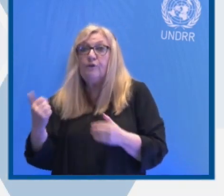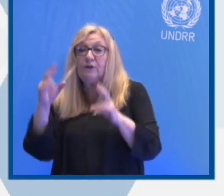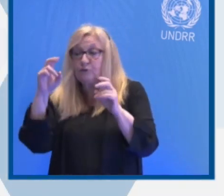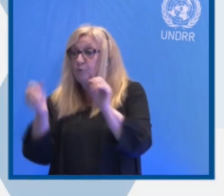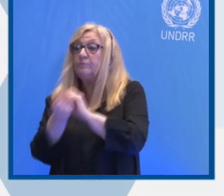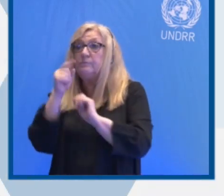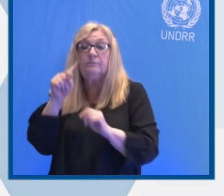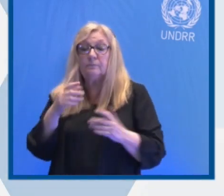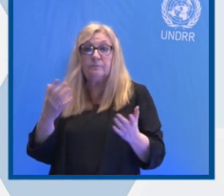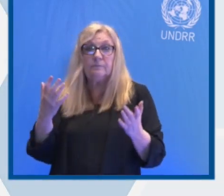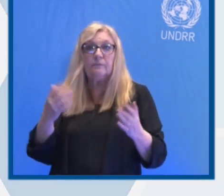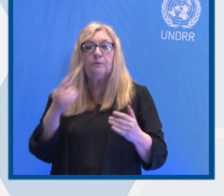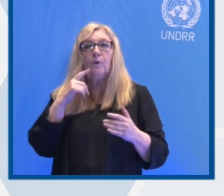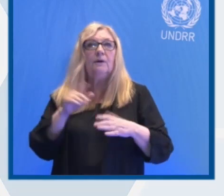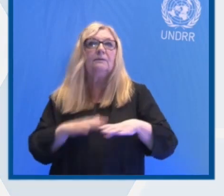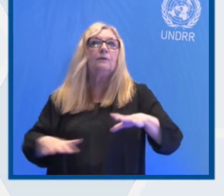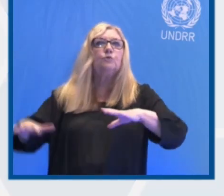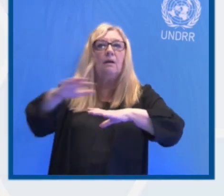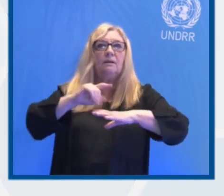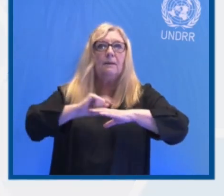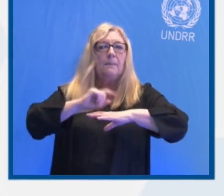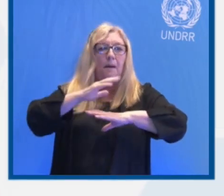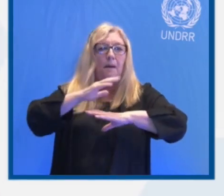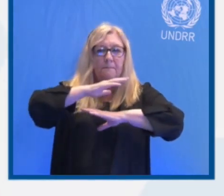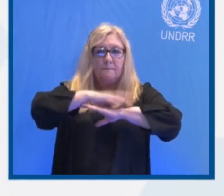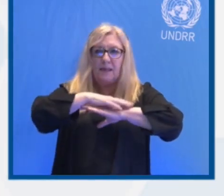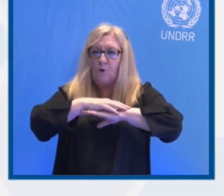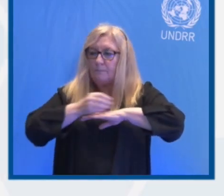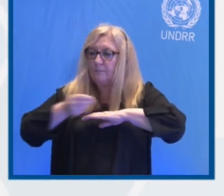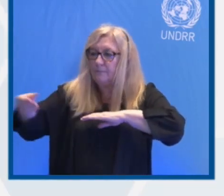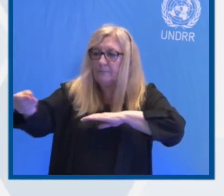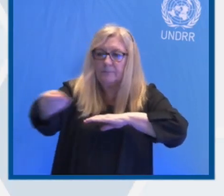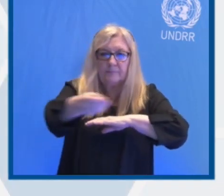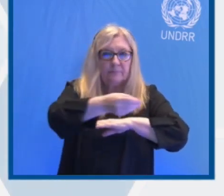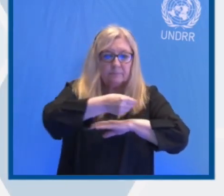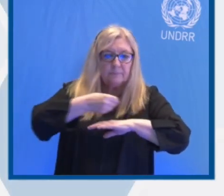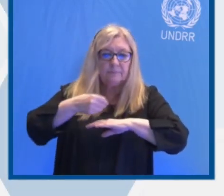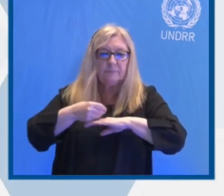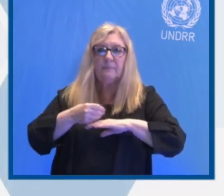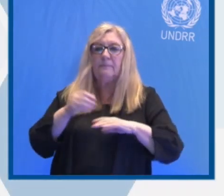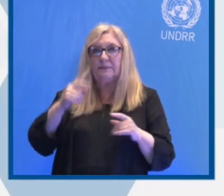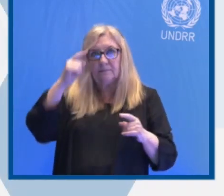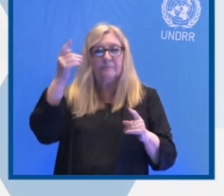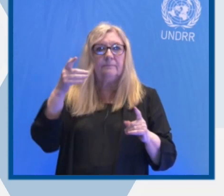because this national platform lets to identify the contacts and help